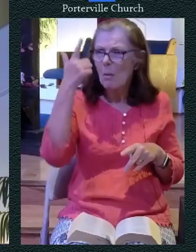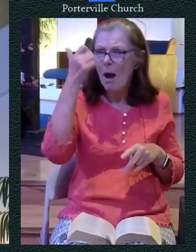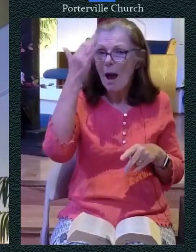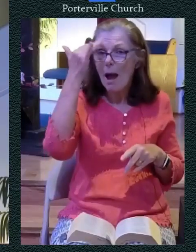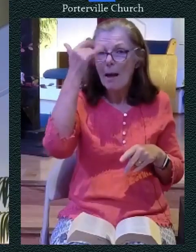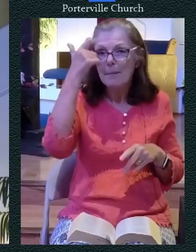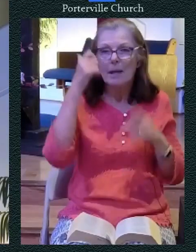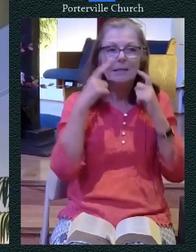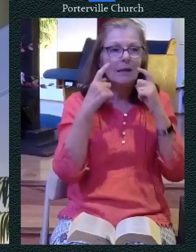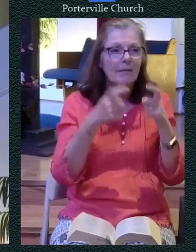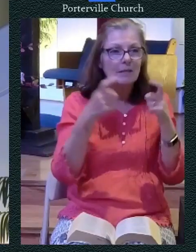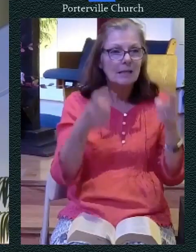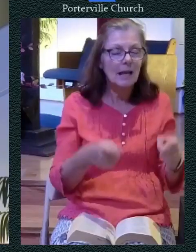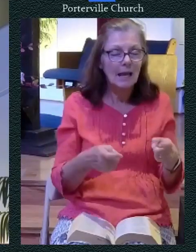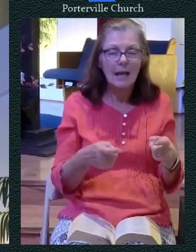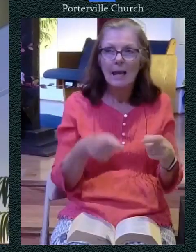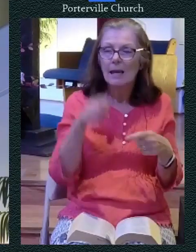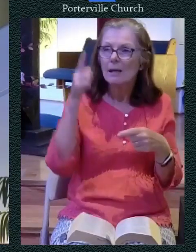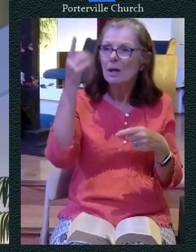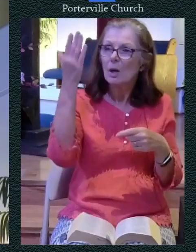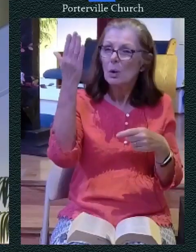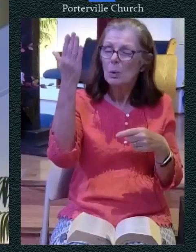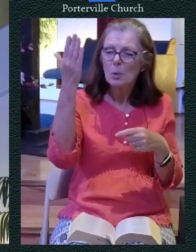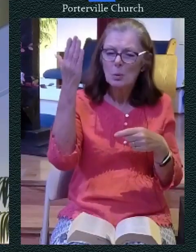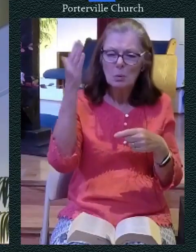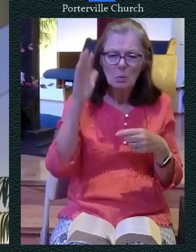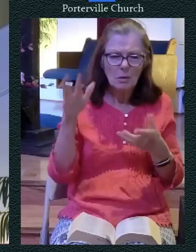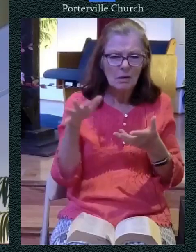consume as a moth what is precious to him.